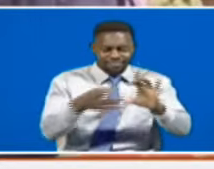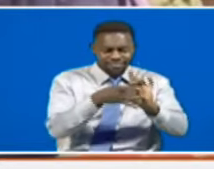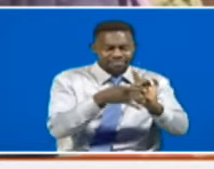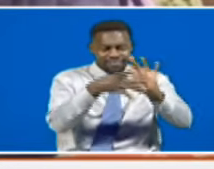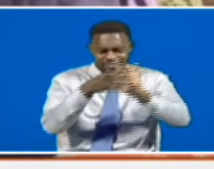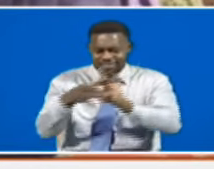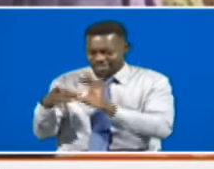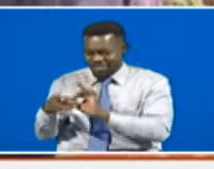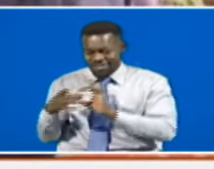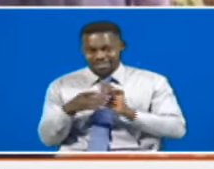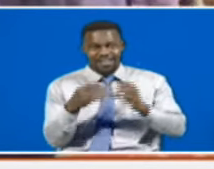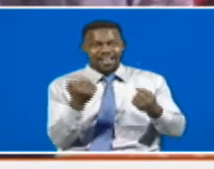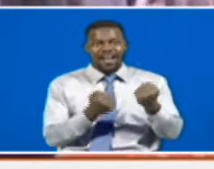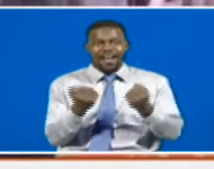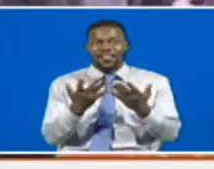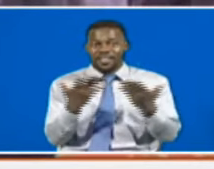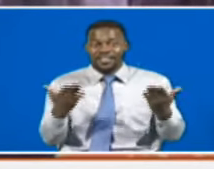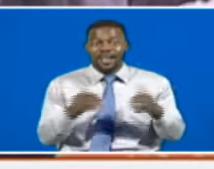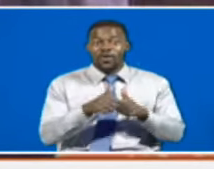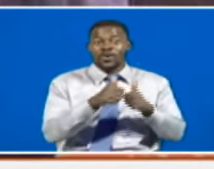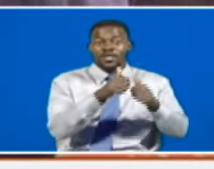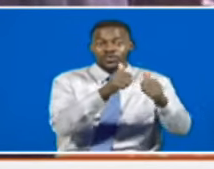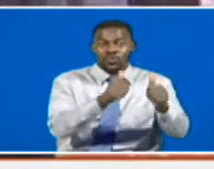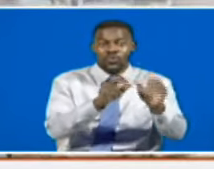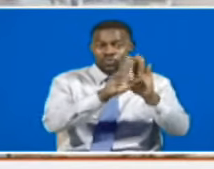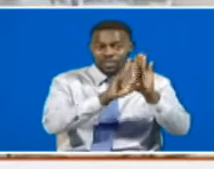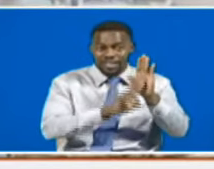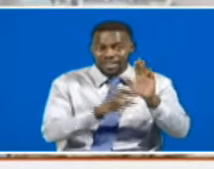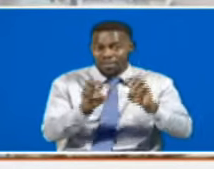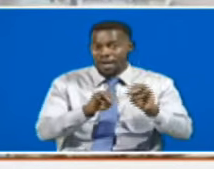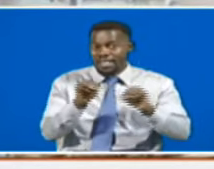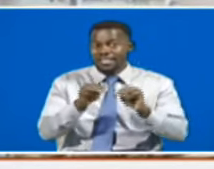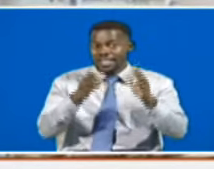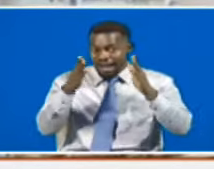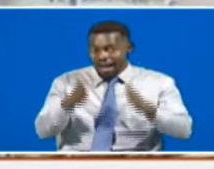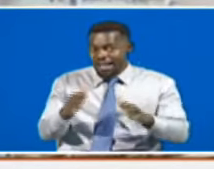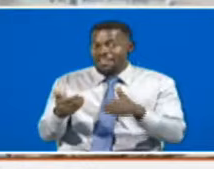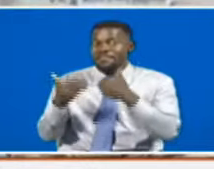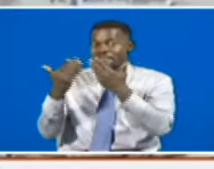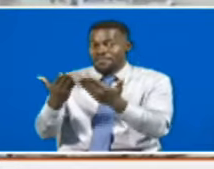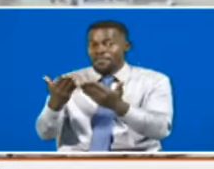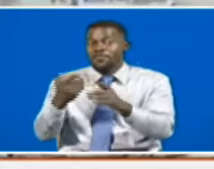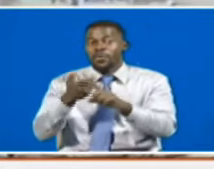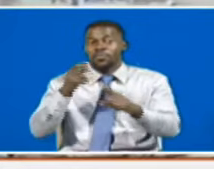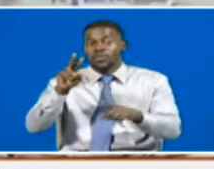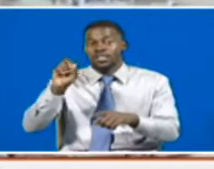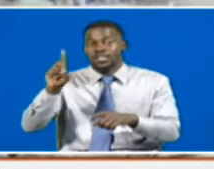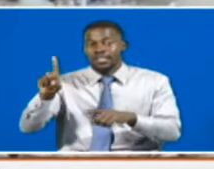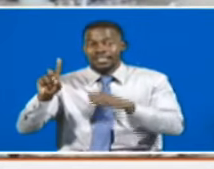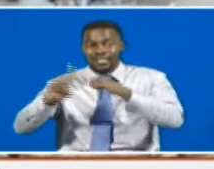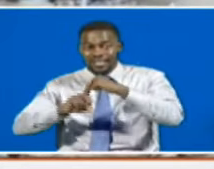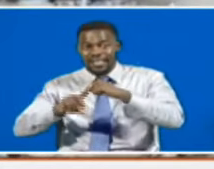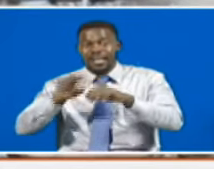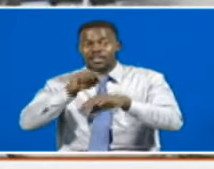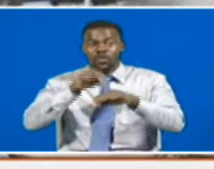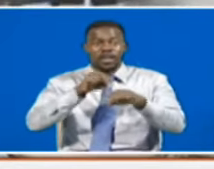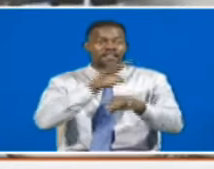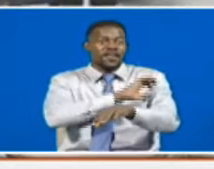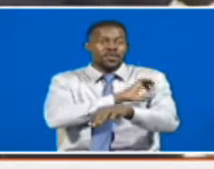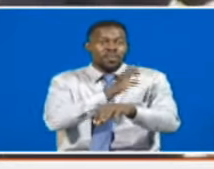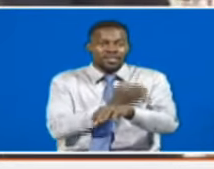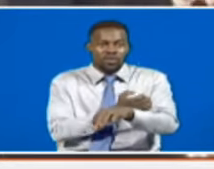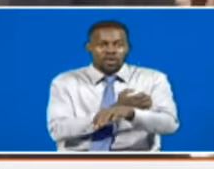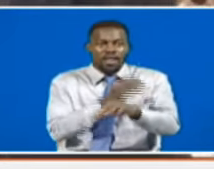oil, according to the Technical Guidelines on the Management of Used Oil 2016 by the National Environmental Management Authority,